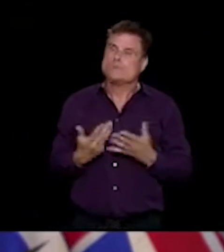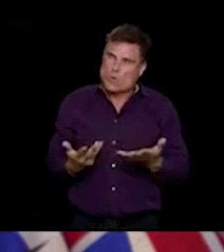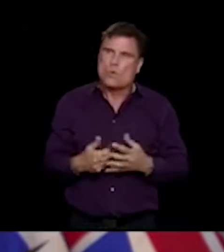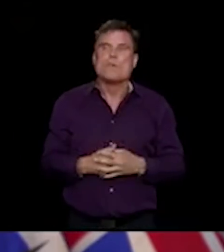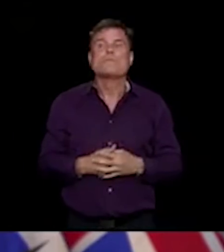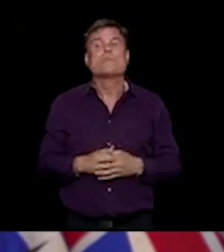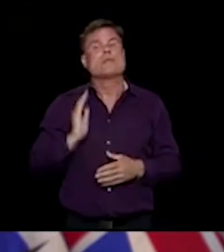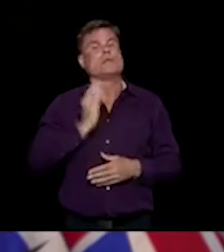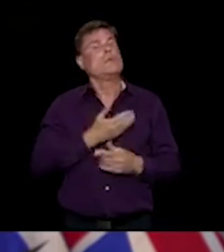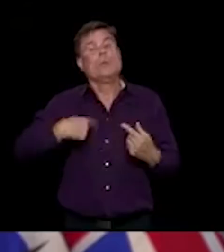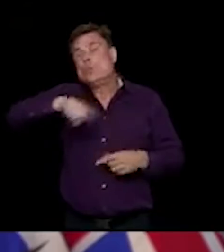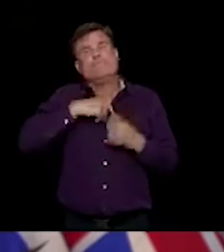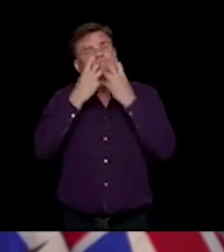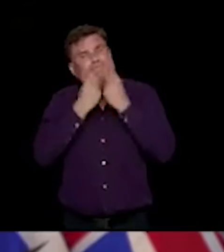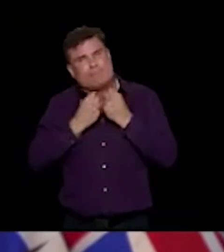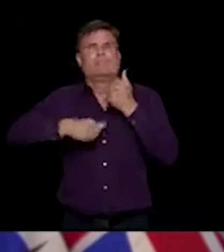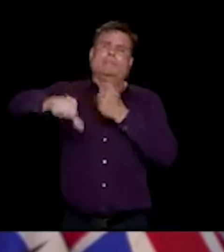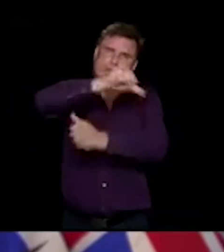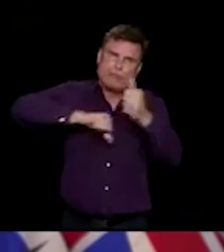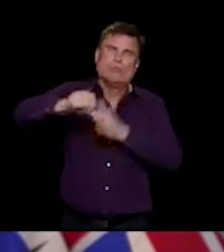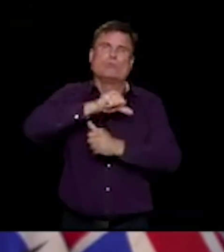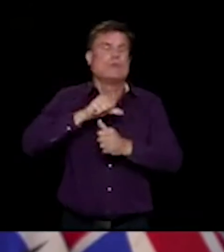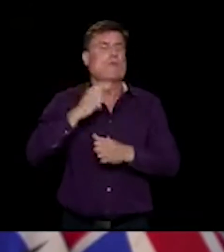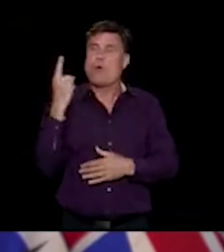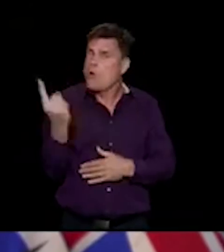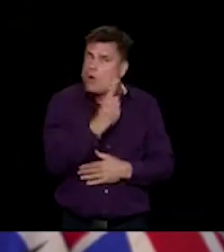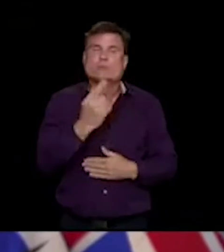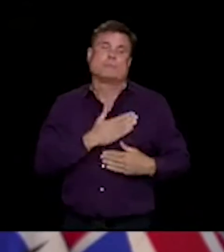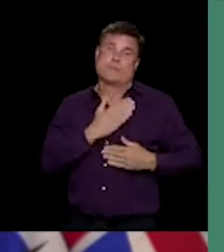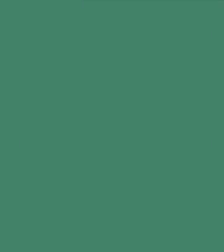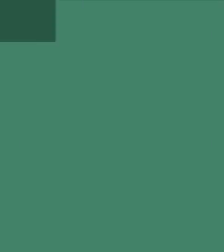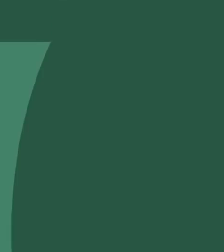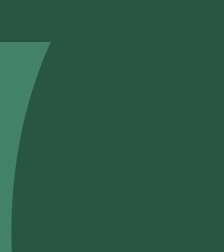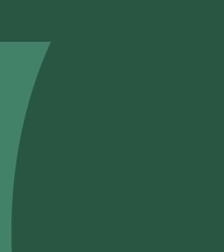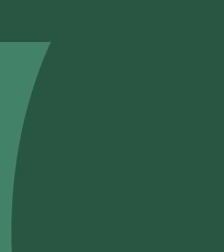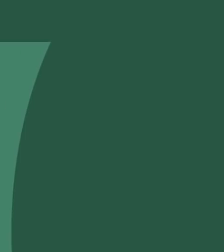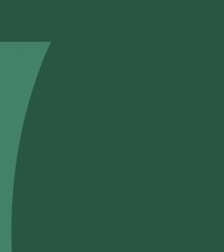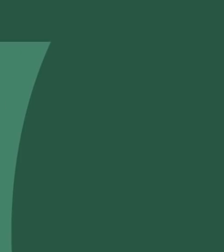And this is how we can continue to be kind and to be calm and to be safe.